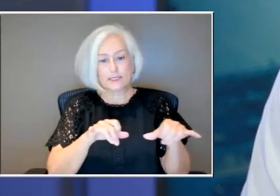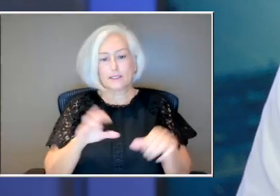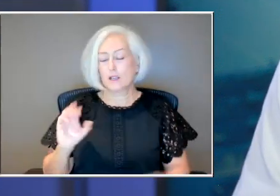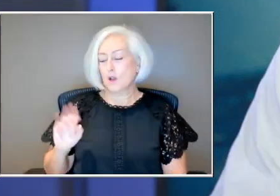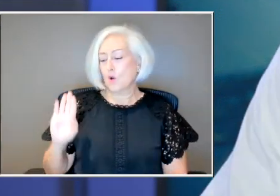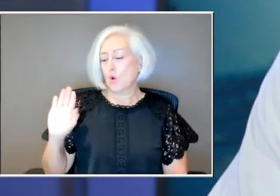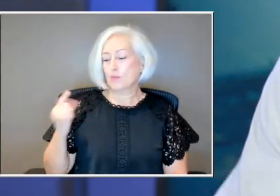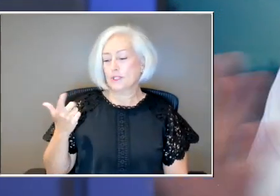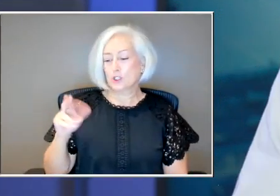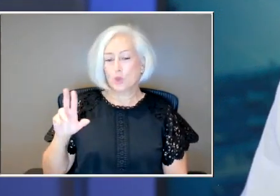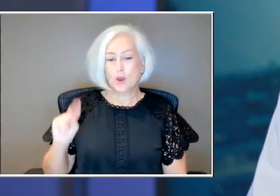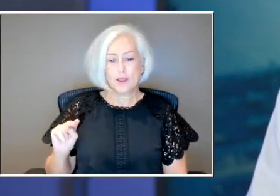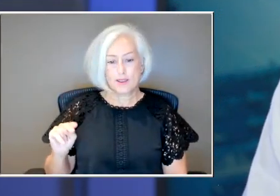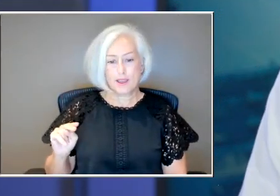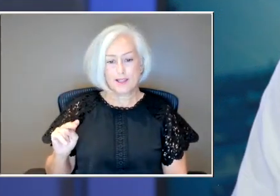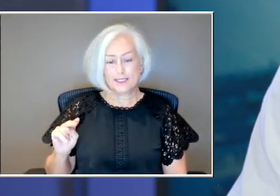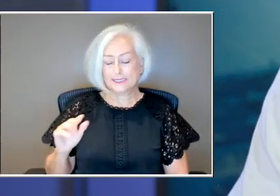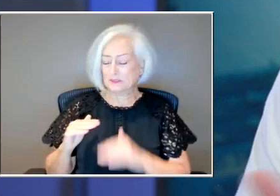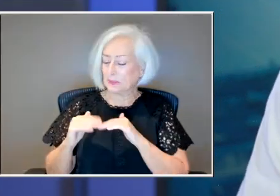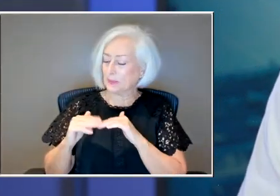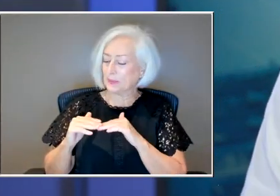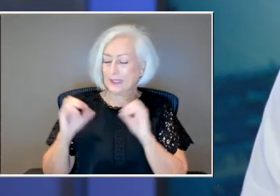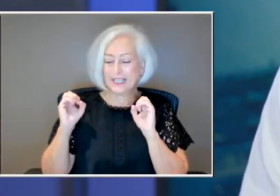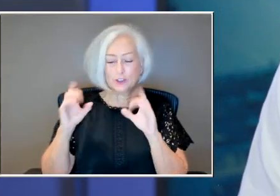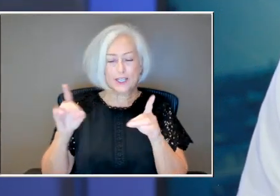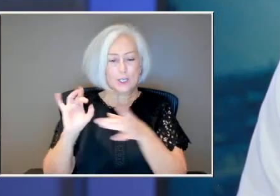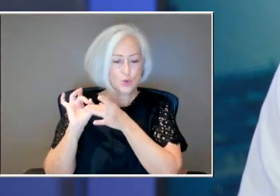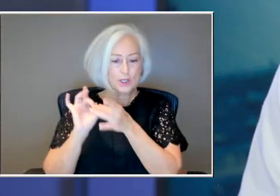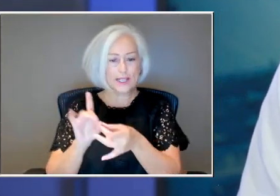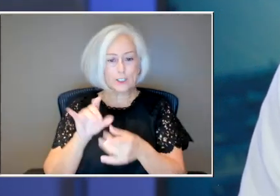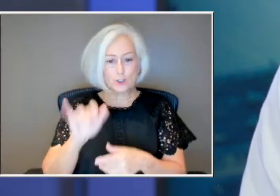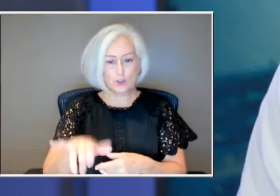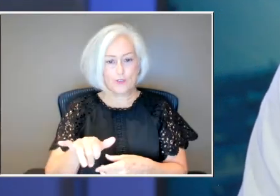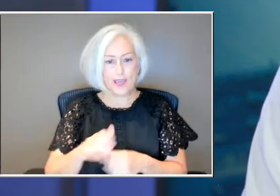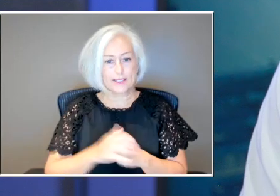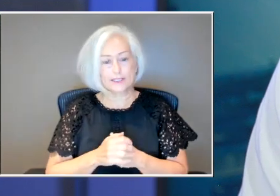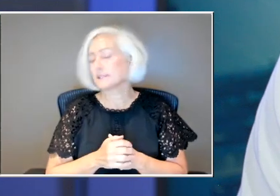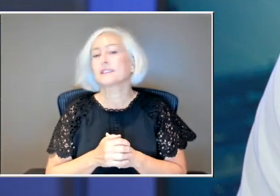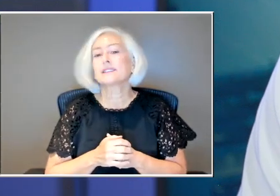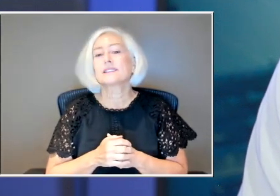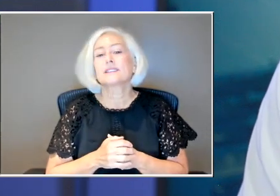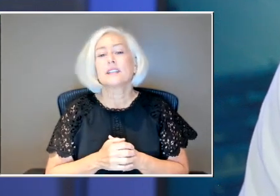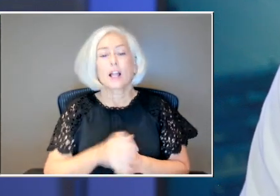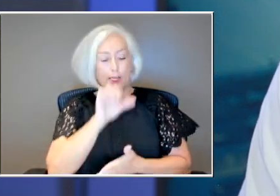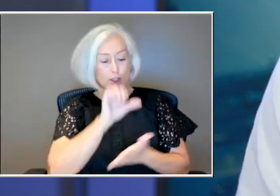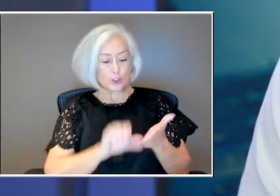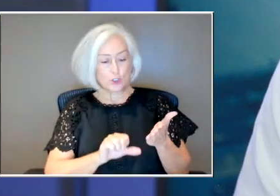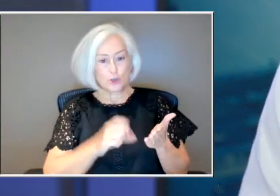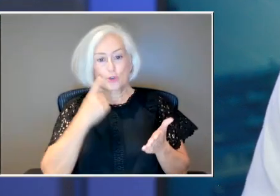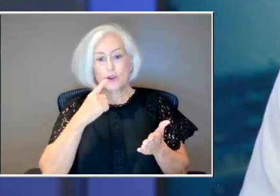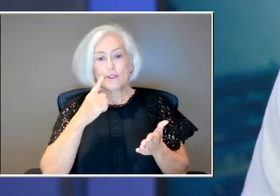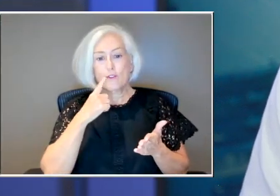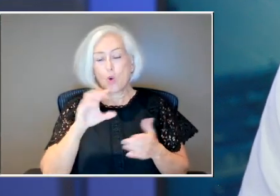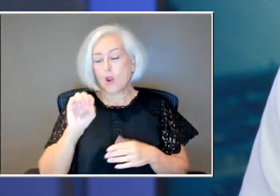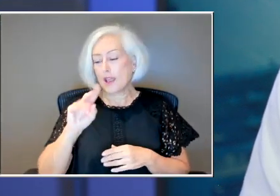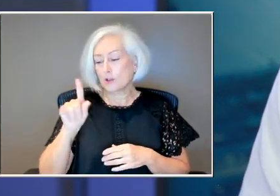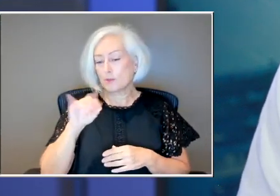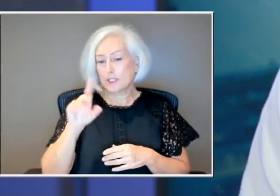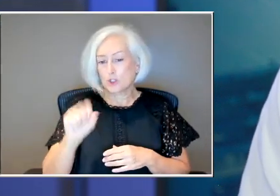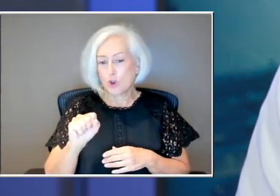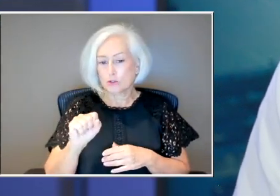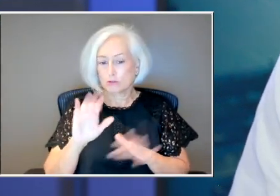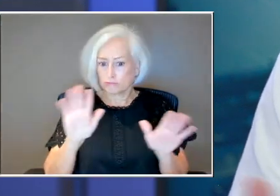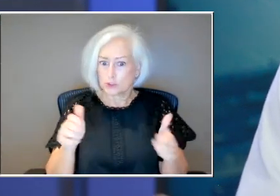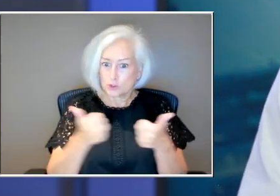education. And then beyond that, the surgeries for endometriosis are very challenging due to the way that it affects the organs.